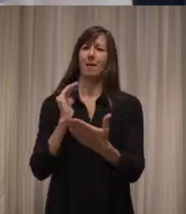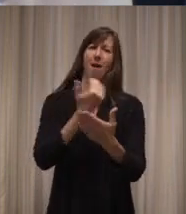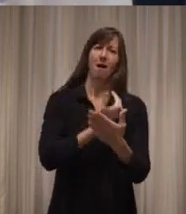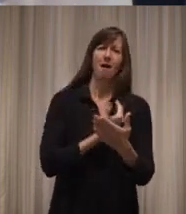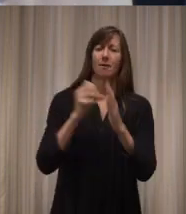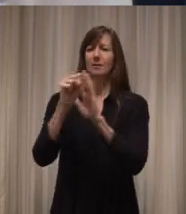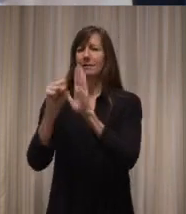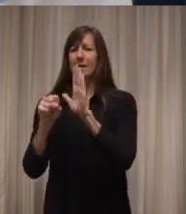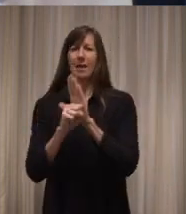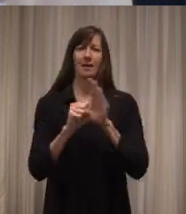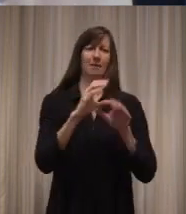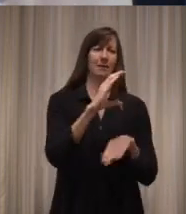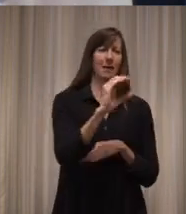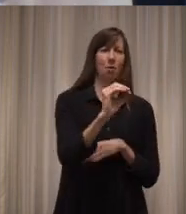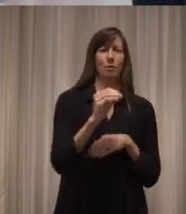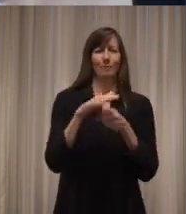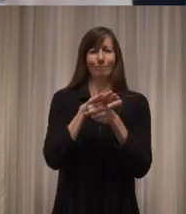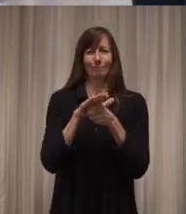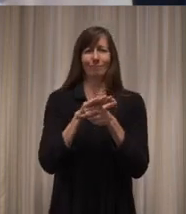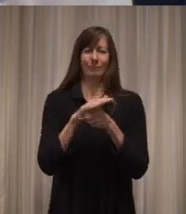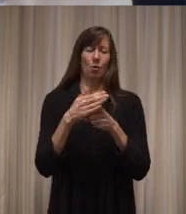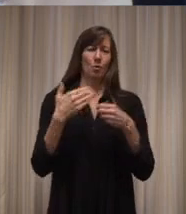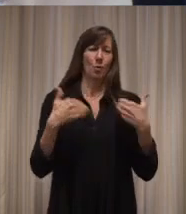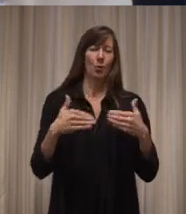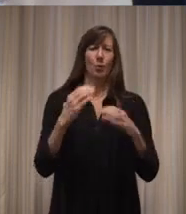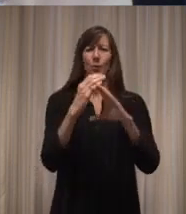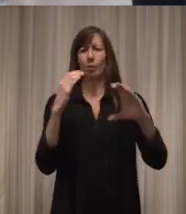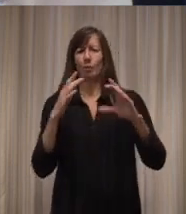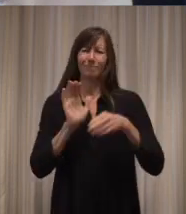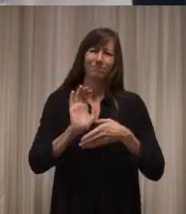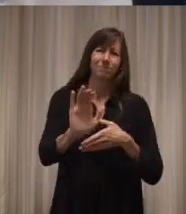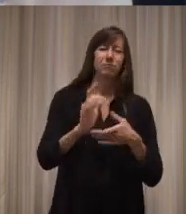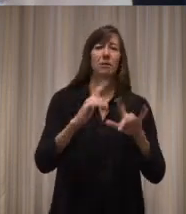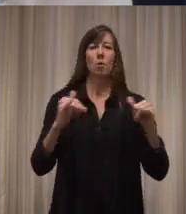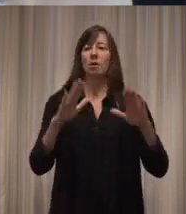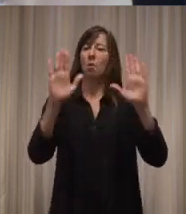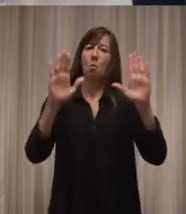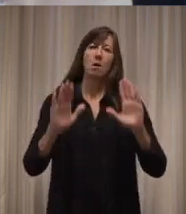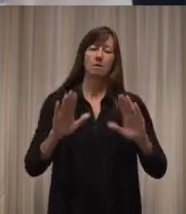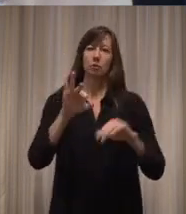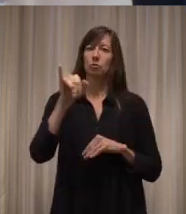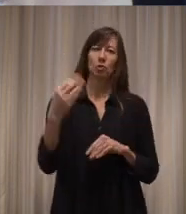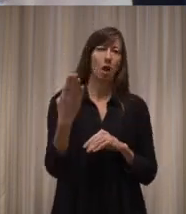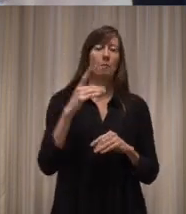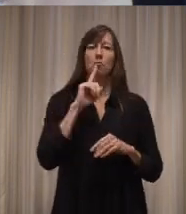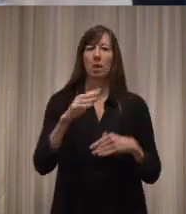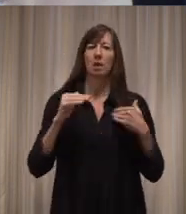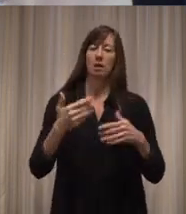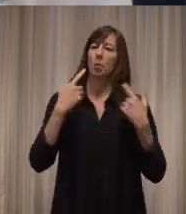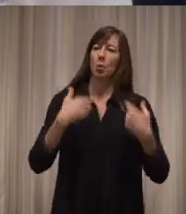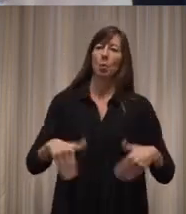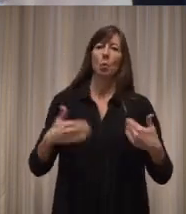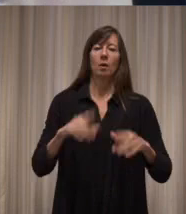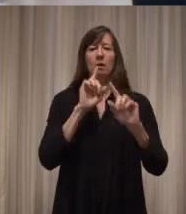local level, we've done a great job being prepared for it, responding to it, and now finishing up clearance operations and public